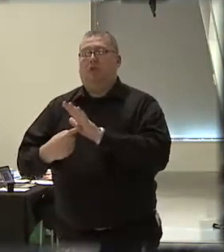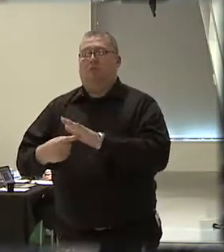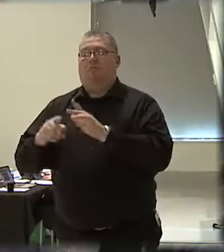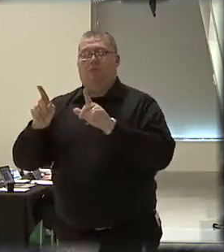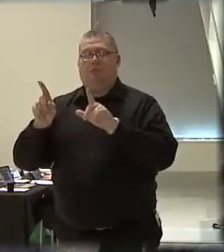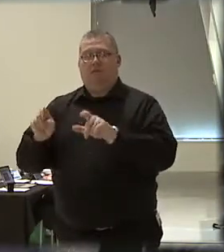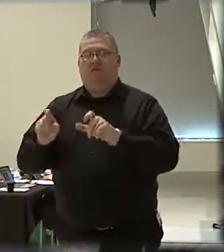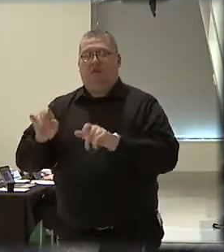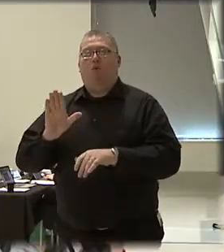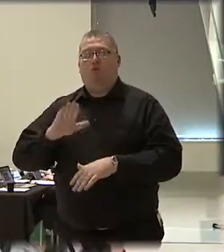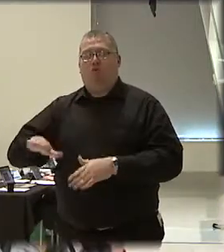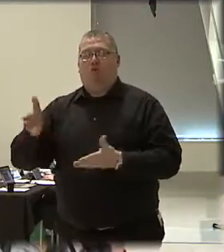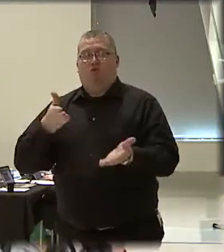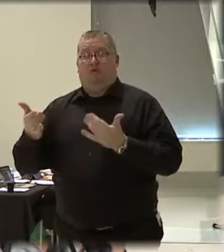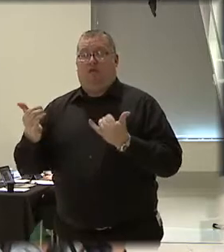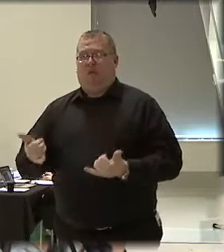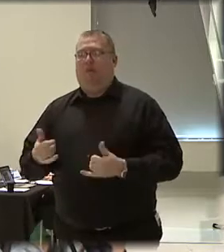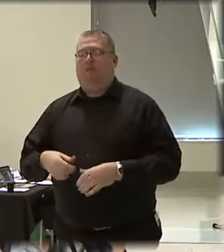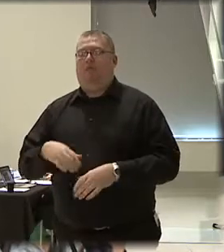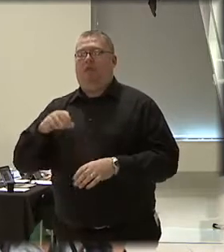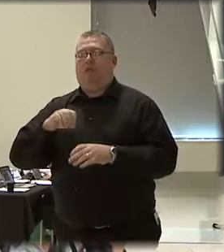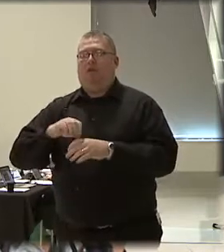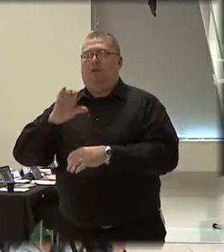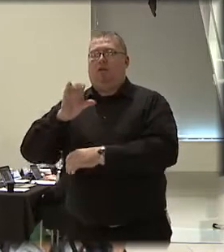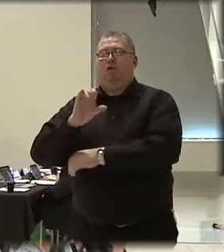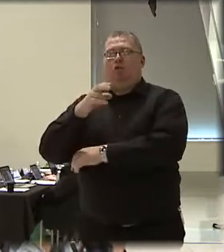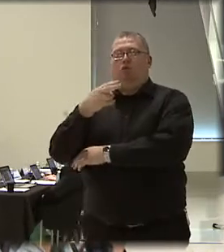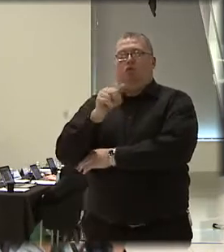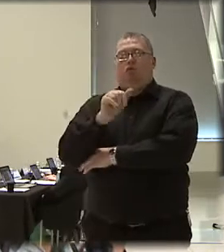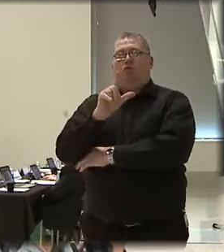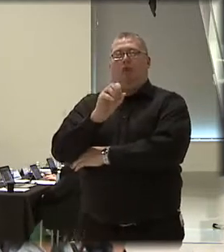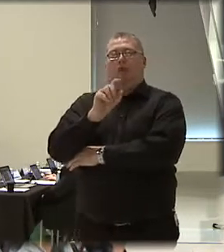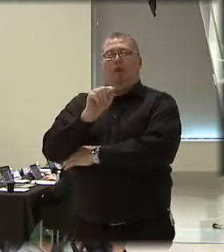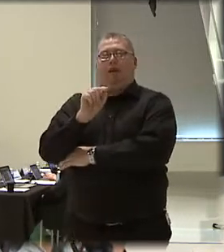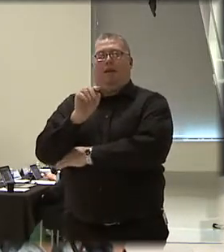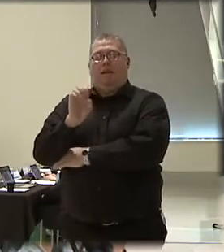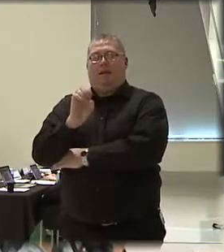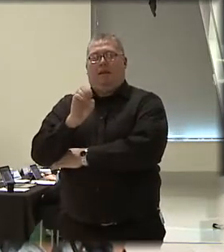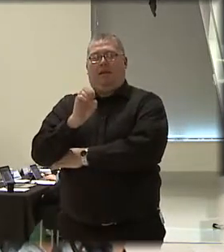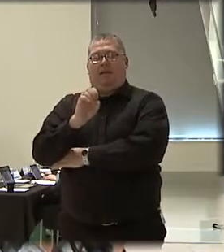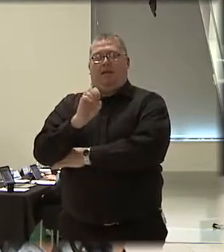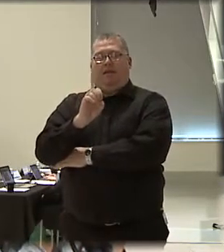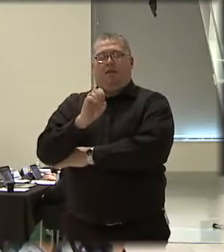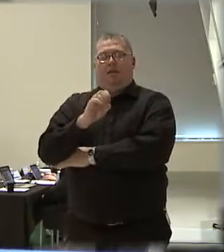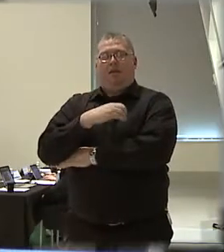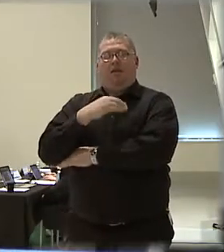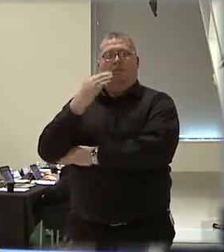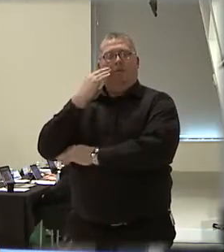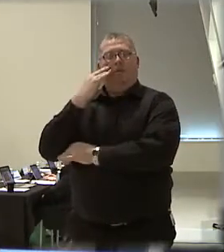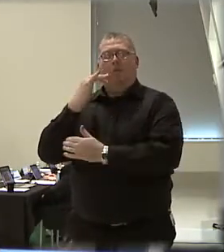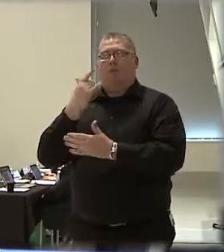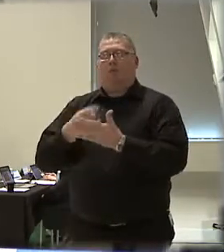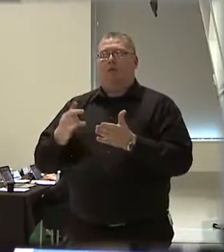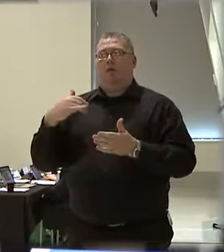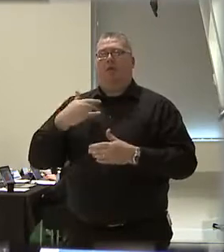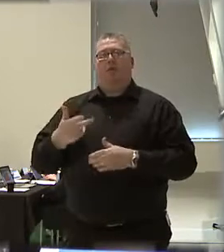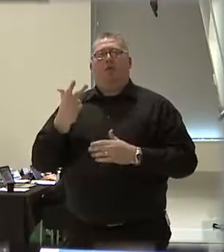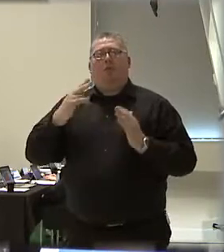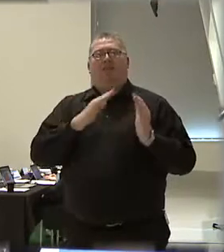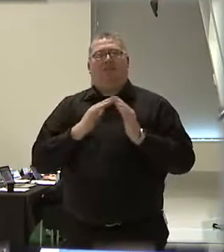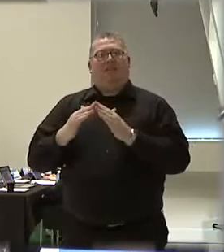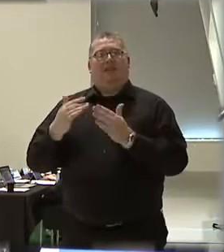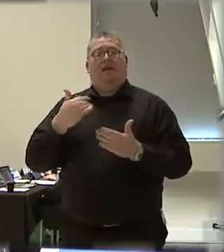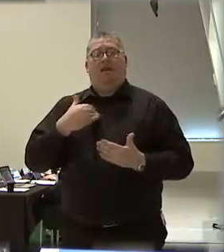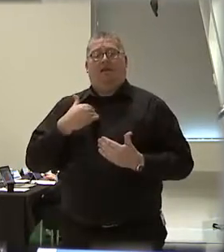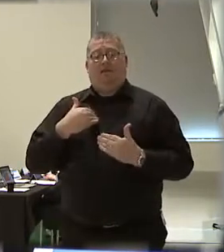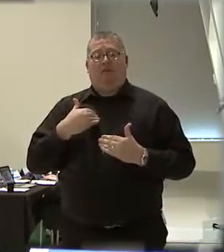In Charlotte, I served 21 years there, 4 years in Greensboro, and now just 6 months really in Greenville. But all three cities had civilian oversight